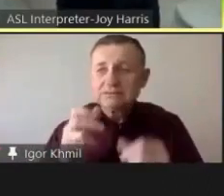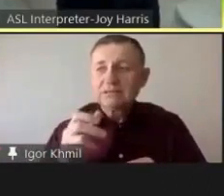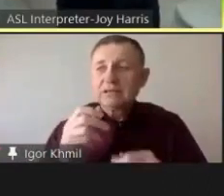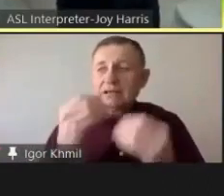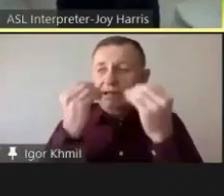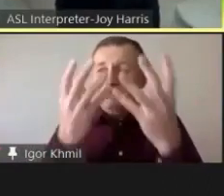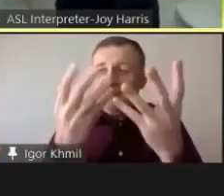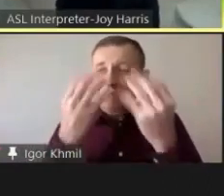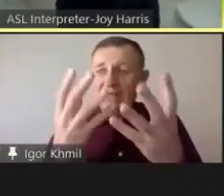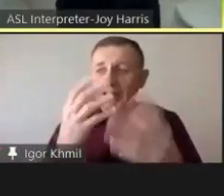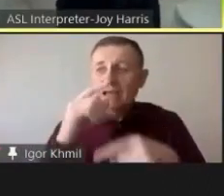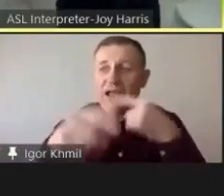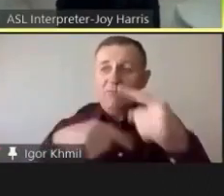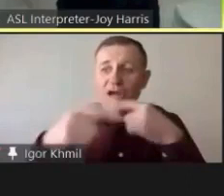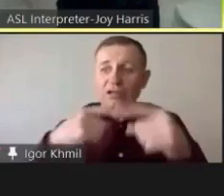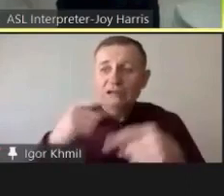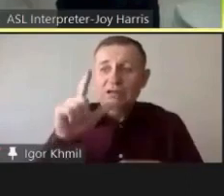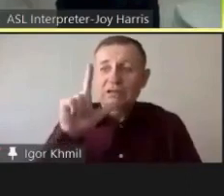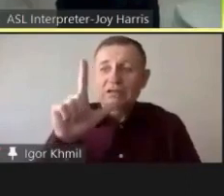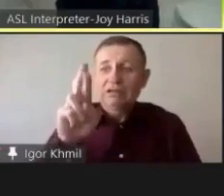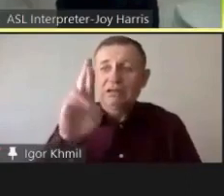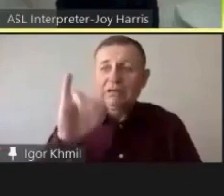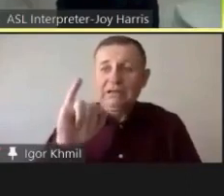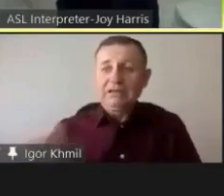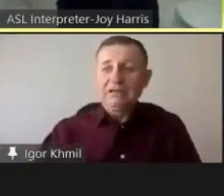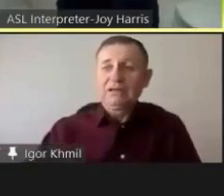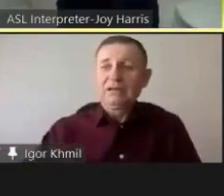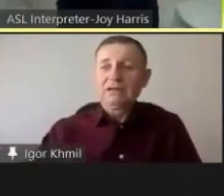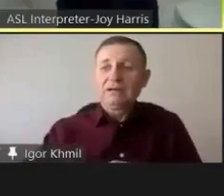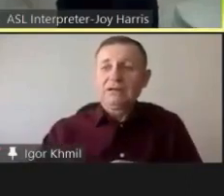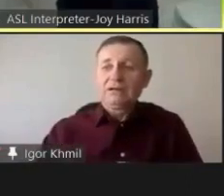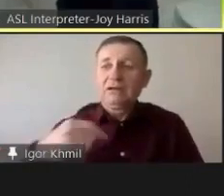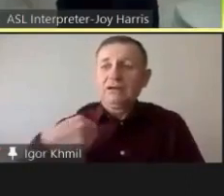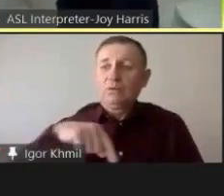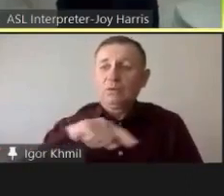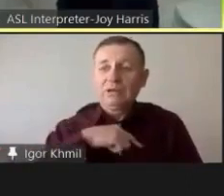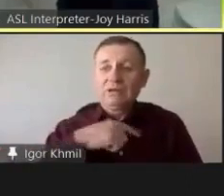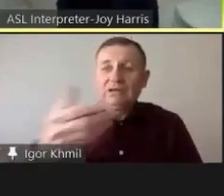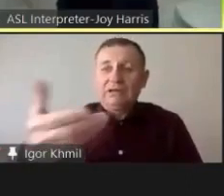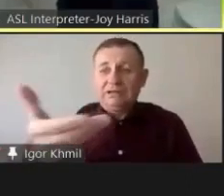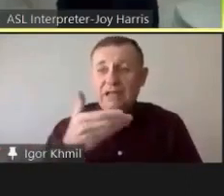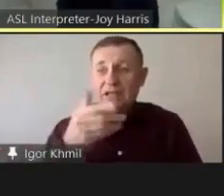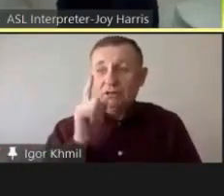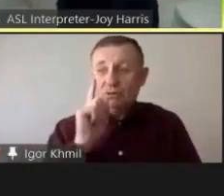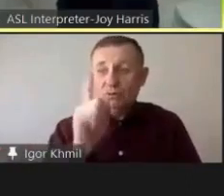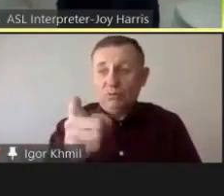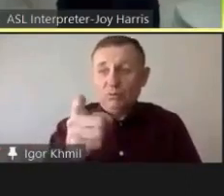We thank you for listening to the information about Liberty Resources today.